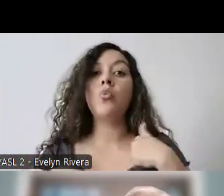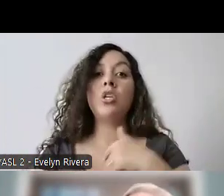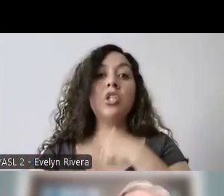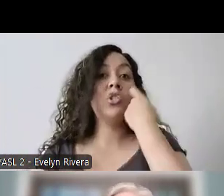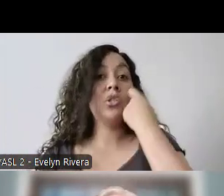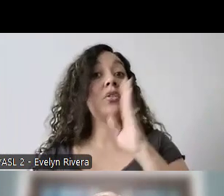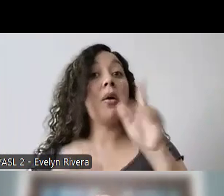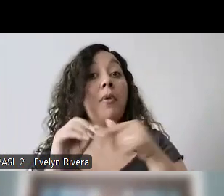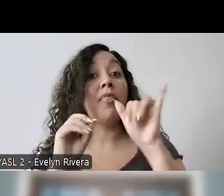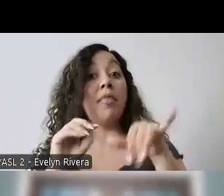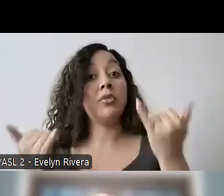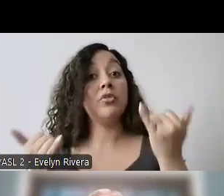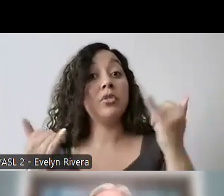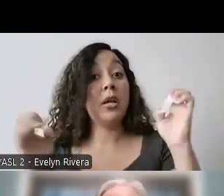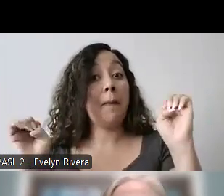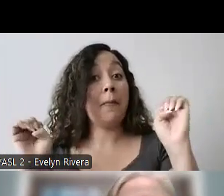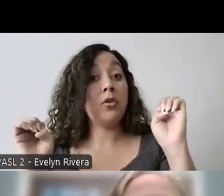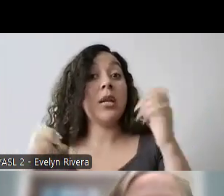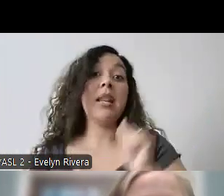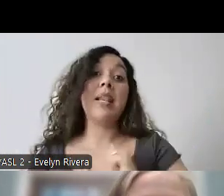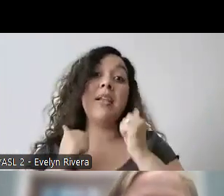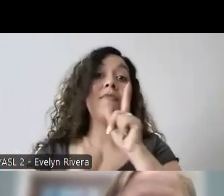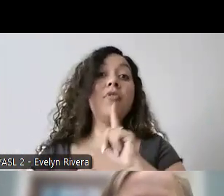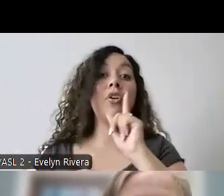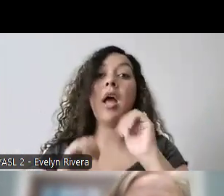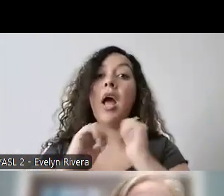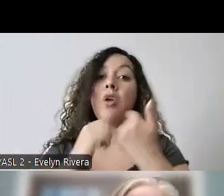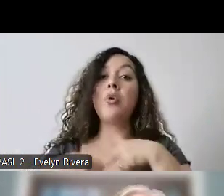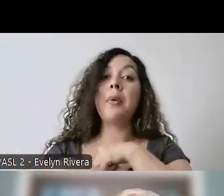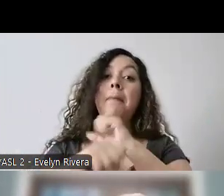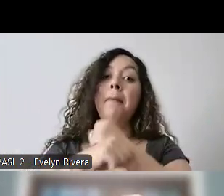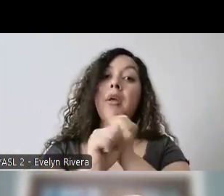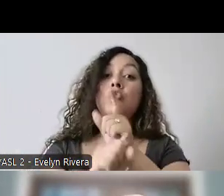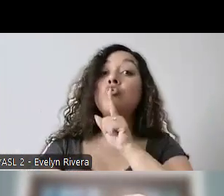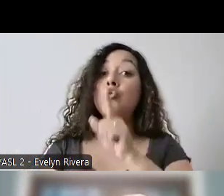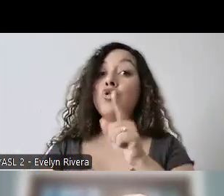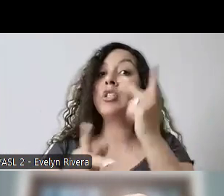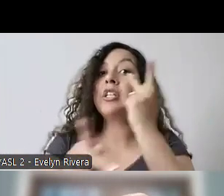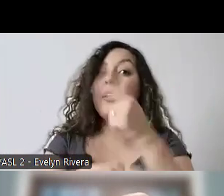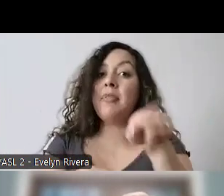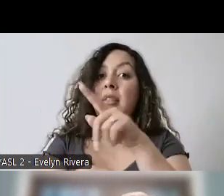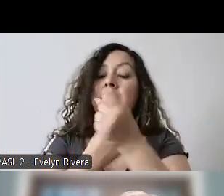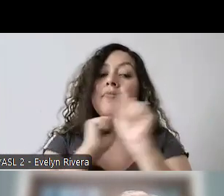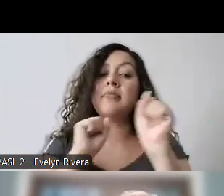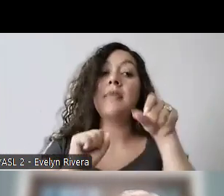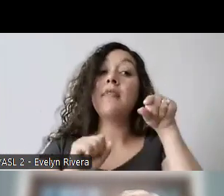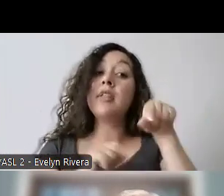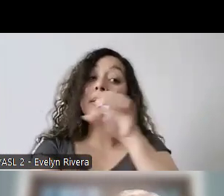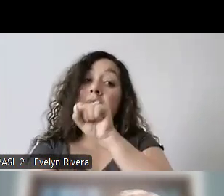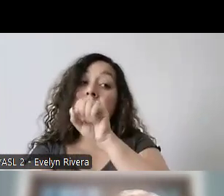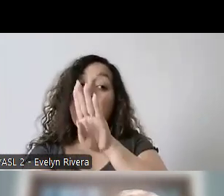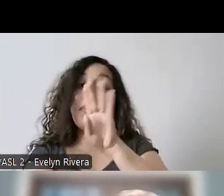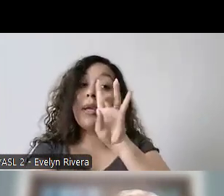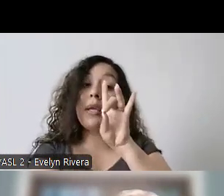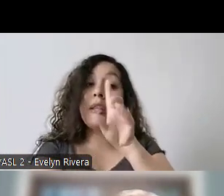too today when we were talking about people who live alone and how do we make sure we keep them safe. So this piece of legislation requiring the Aging and